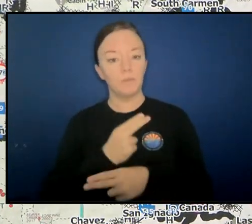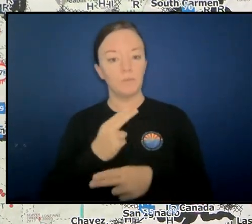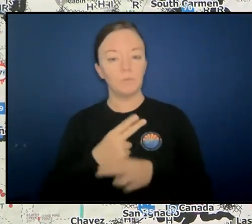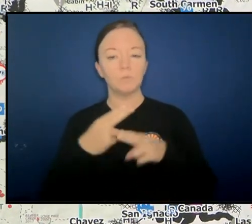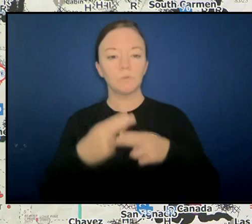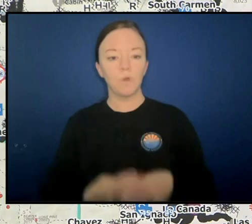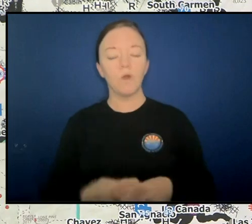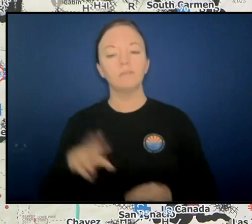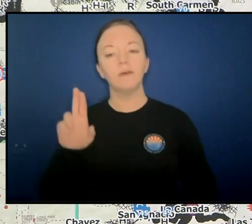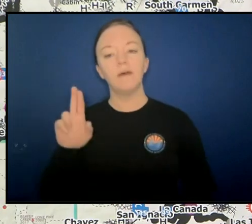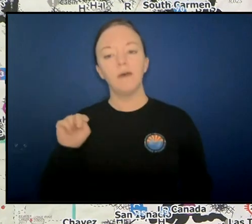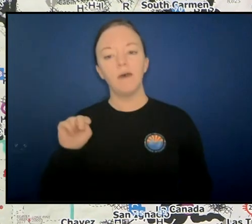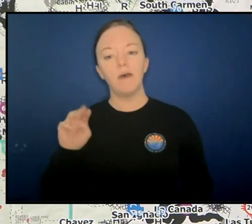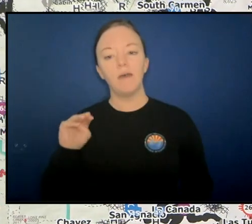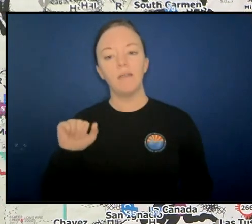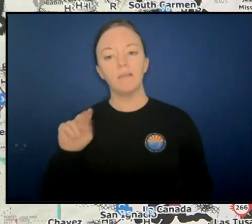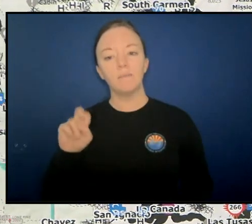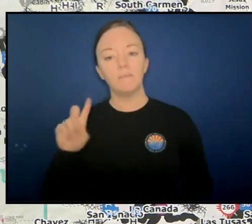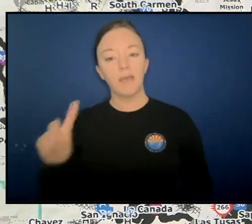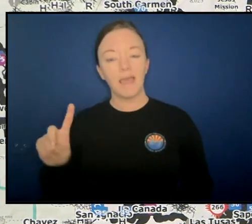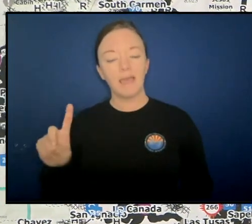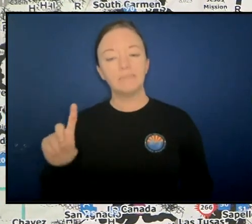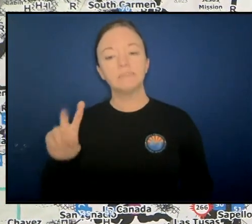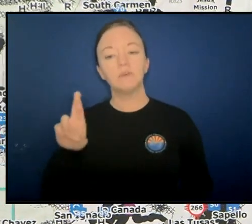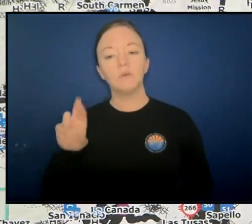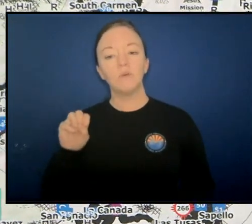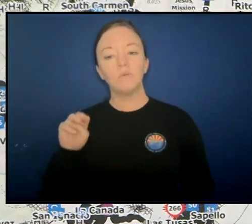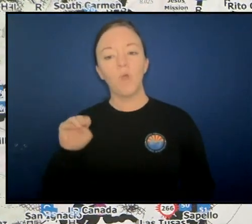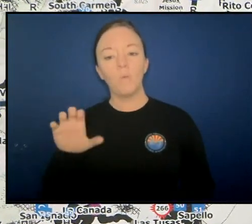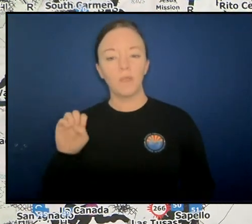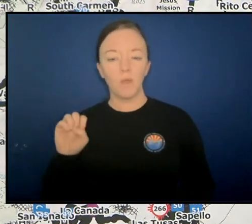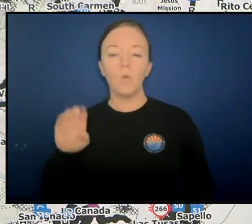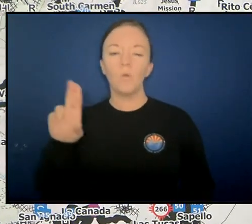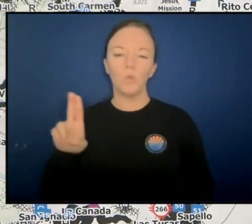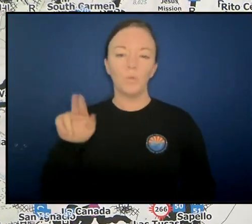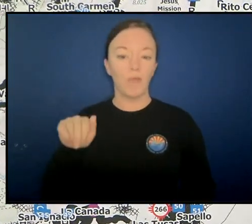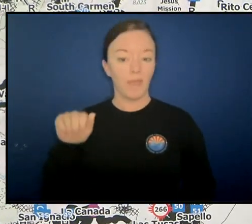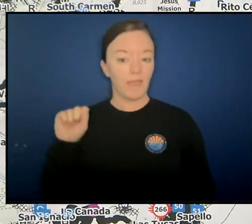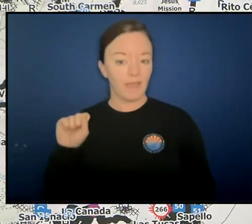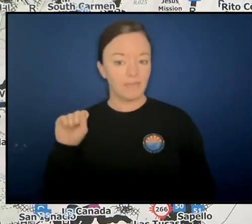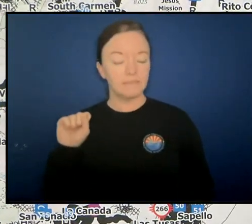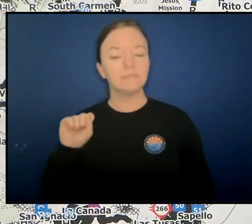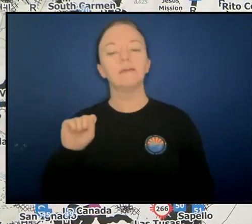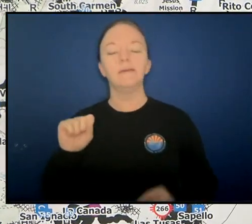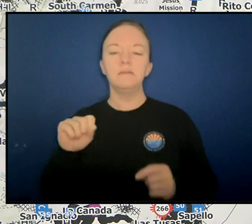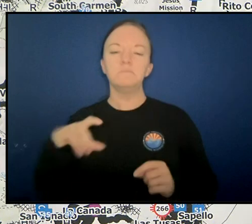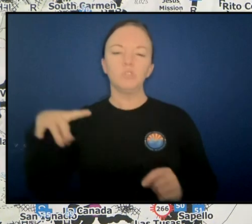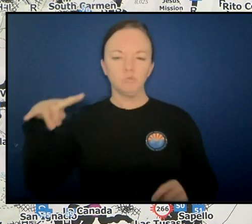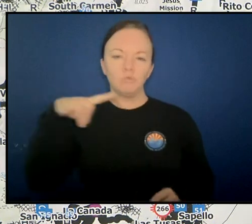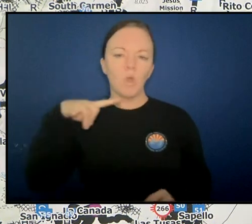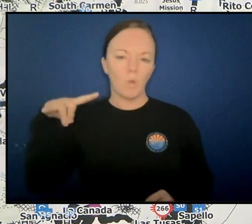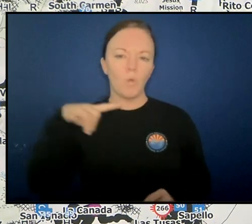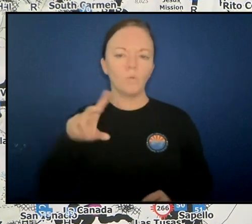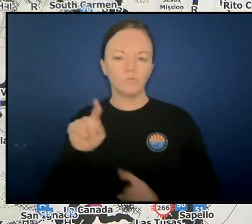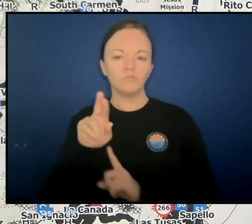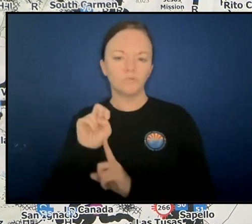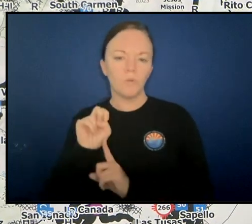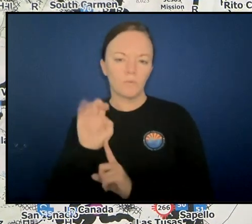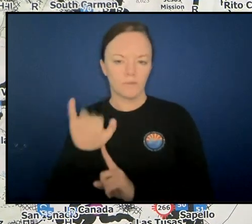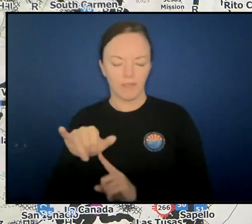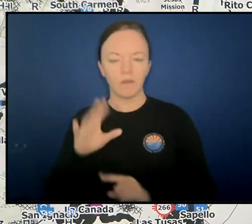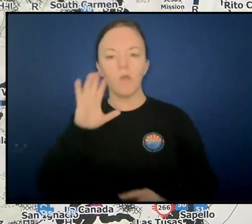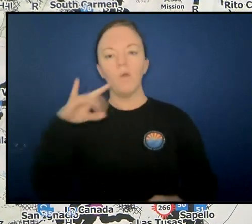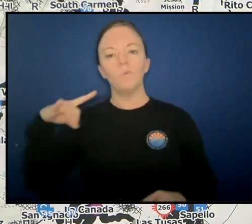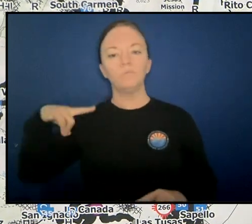unmanned Romeo or UAS, essentially drones, and we will send them out over the area, and they have a device that allows